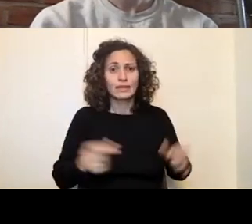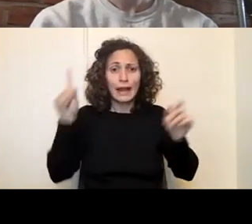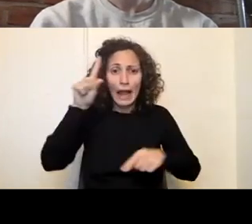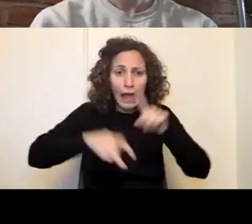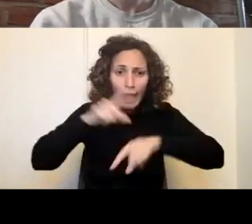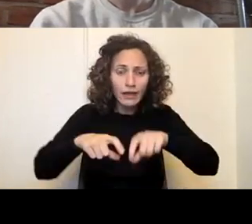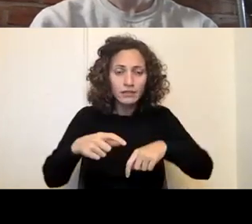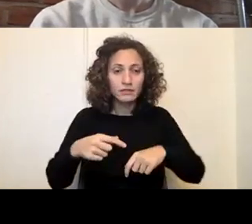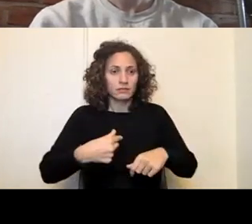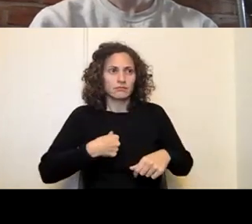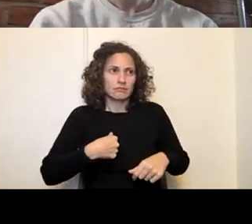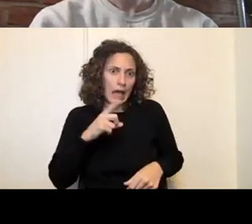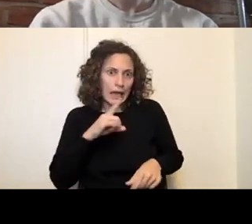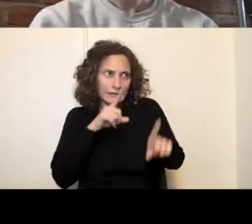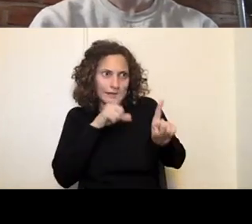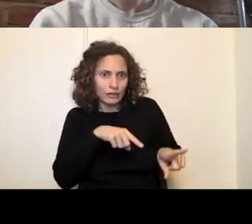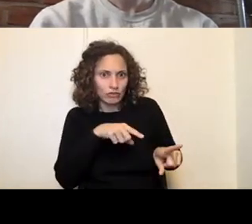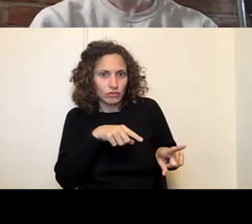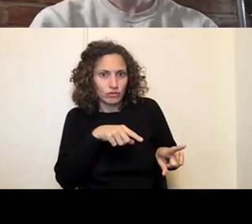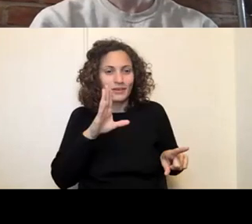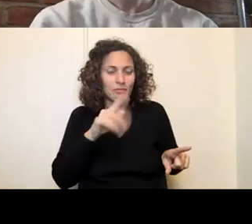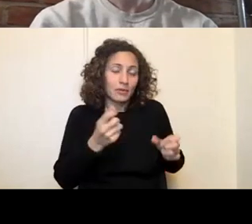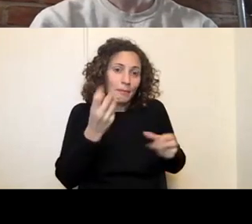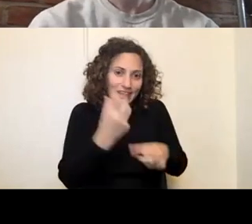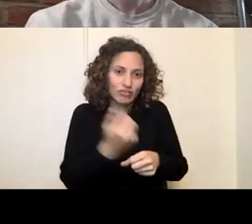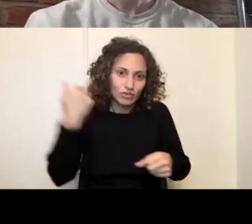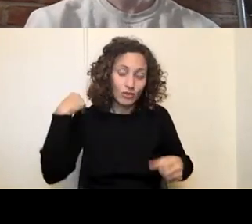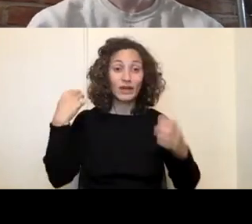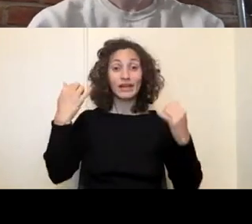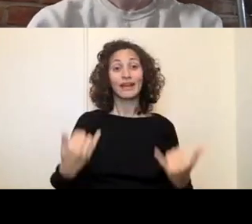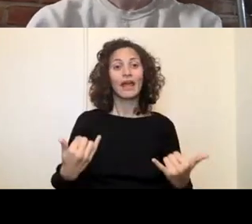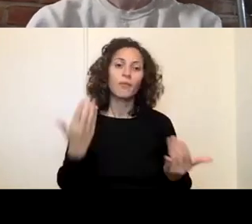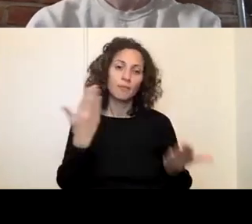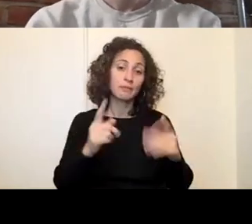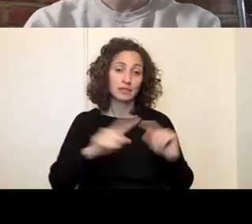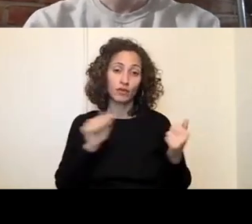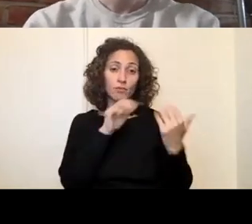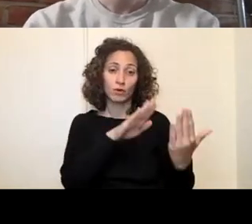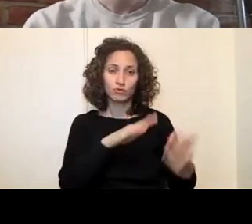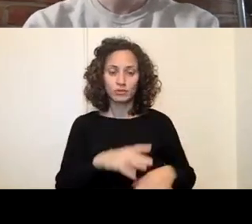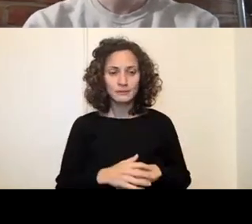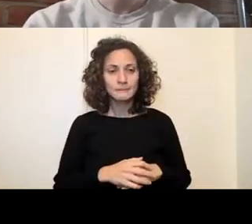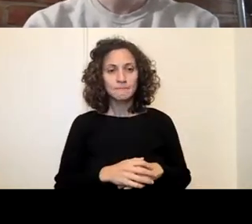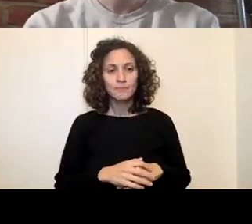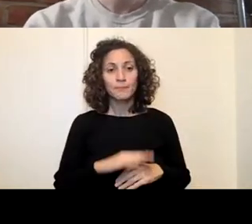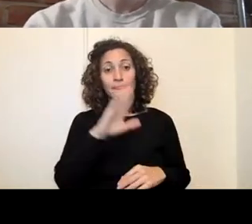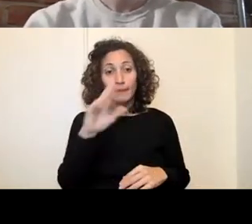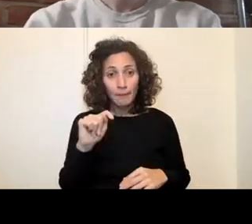I answered, but that was also years ago. Now, I might have a different approach, but